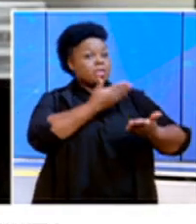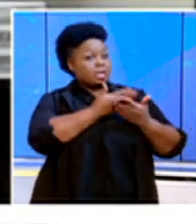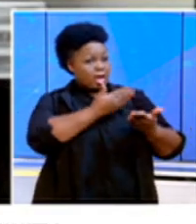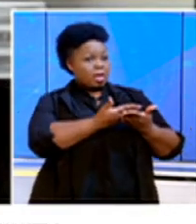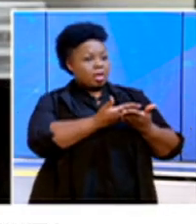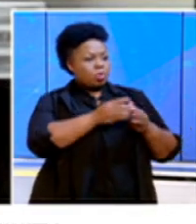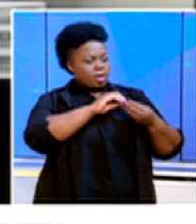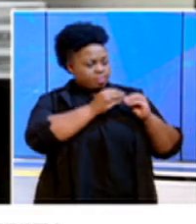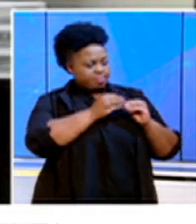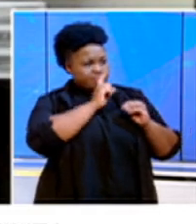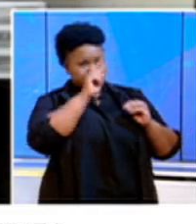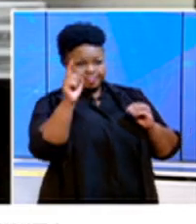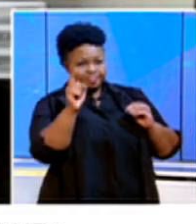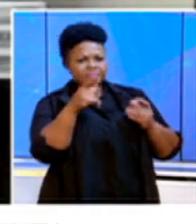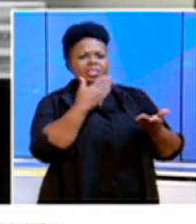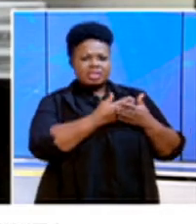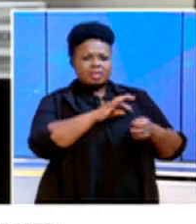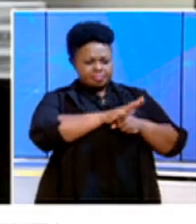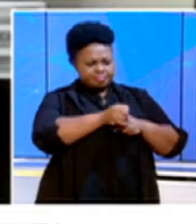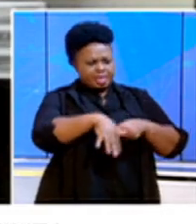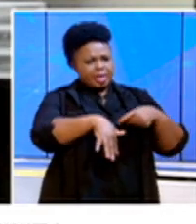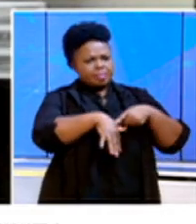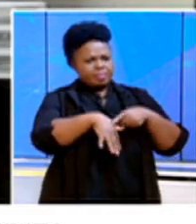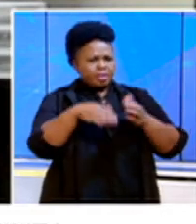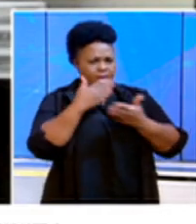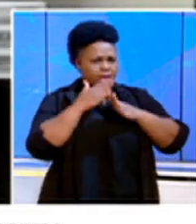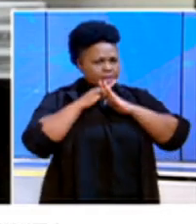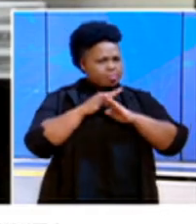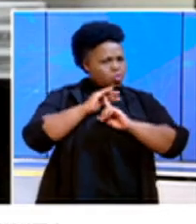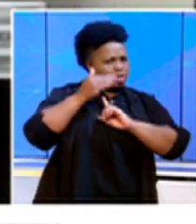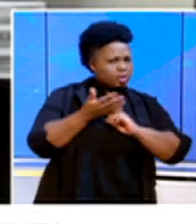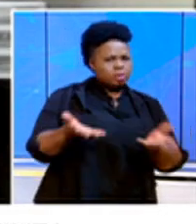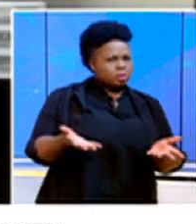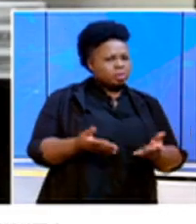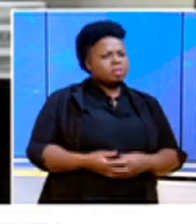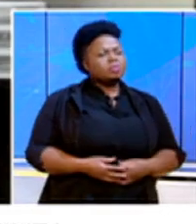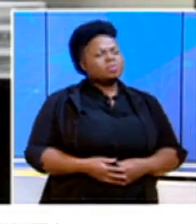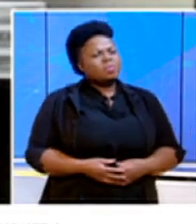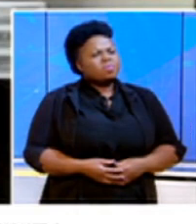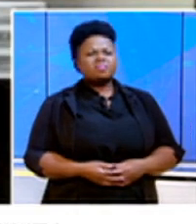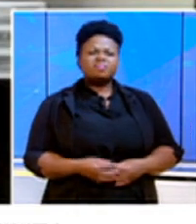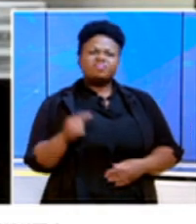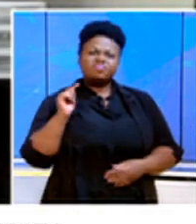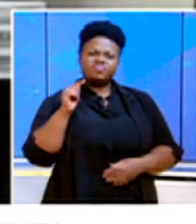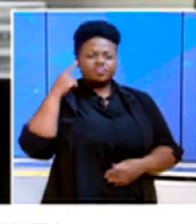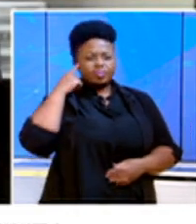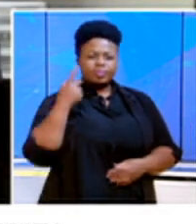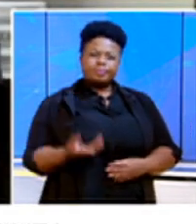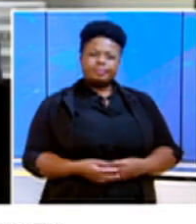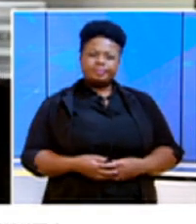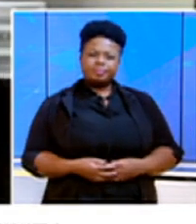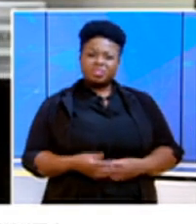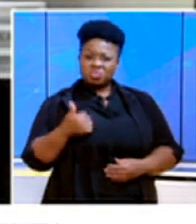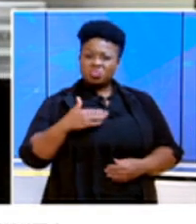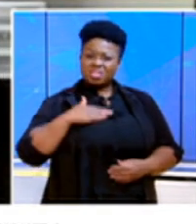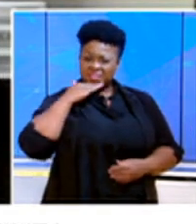been developed were going to act well against the new variant. Is this a